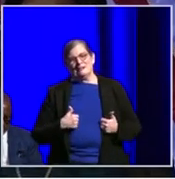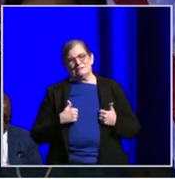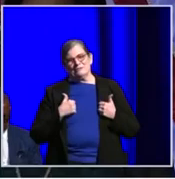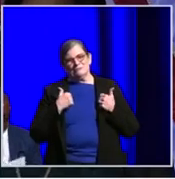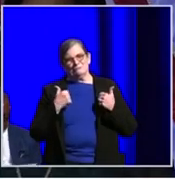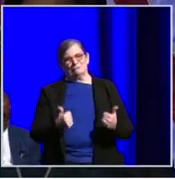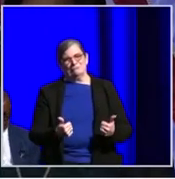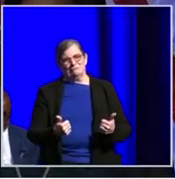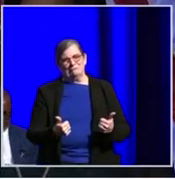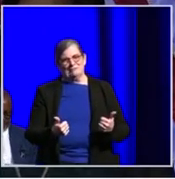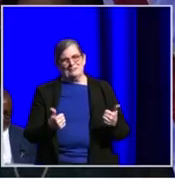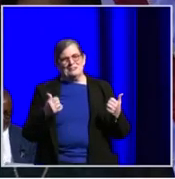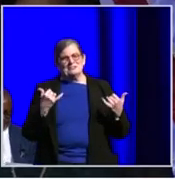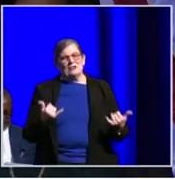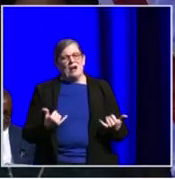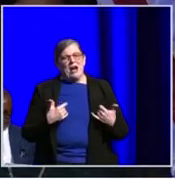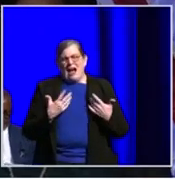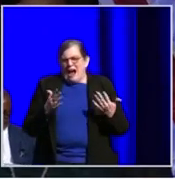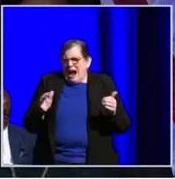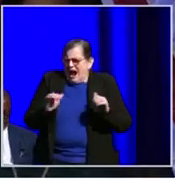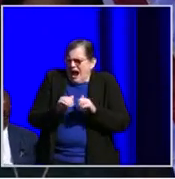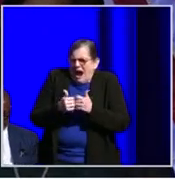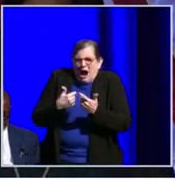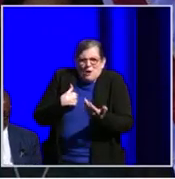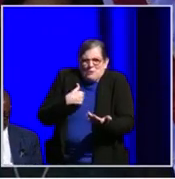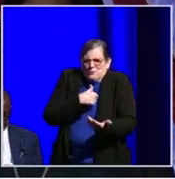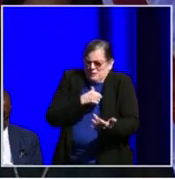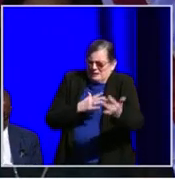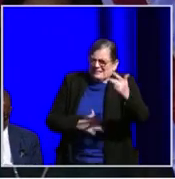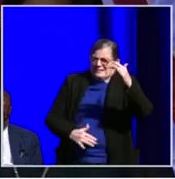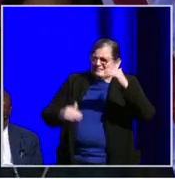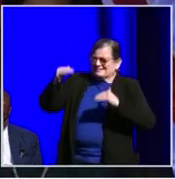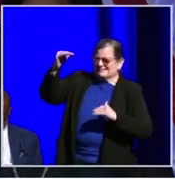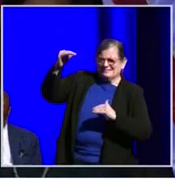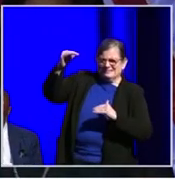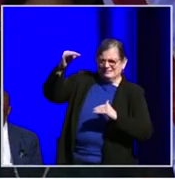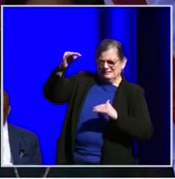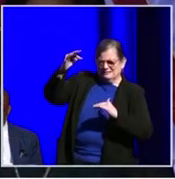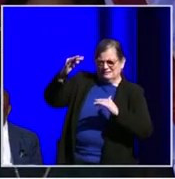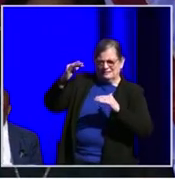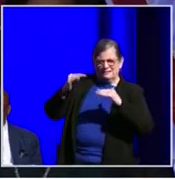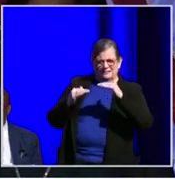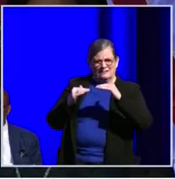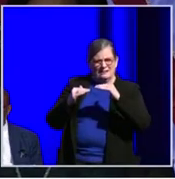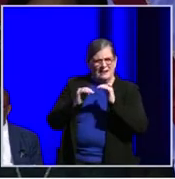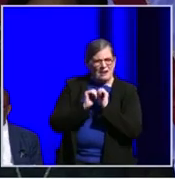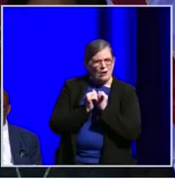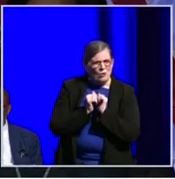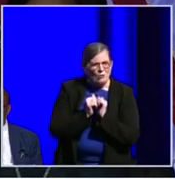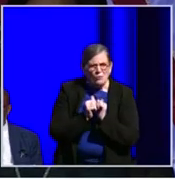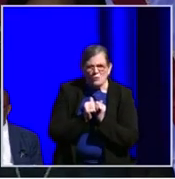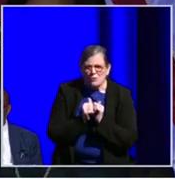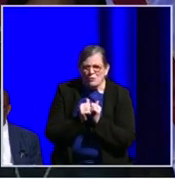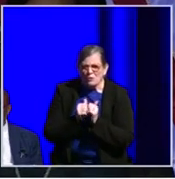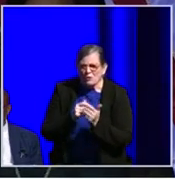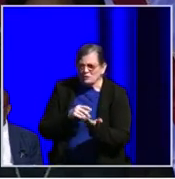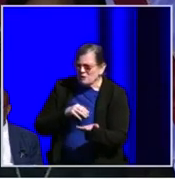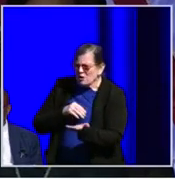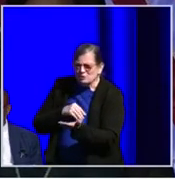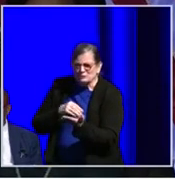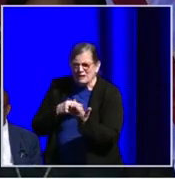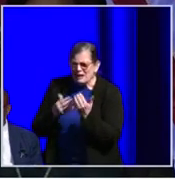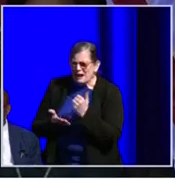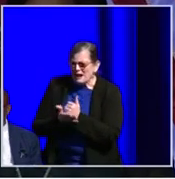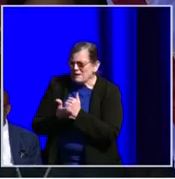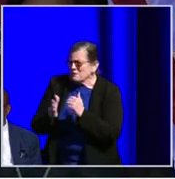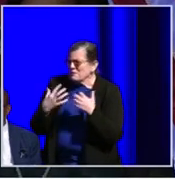How do we close widening gaps in income, in home ownership, in business ownership, and access to health care? How do we